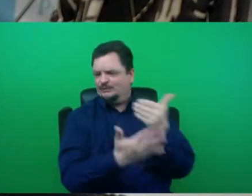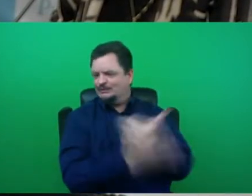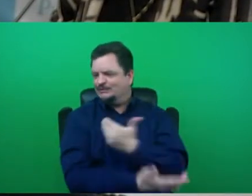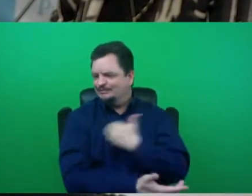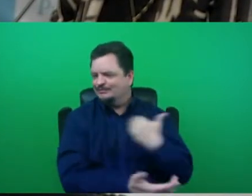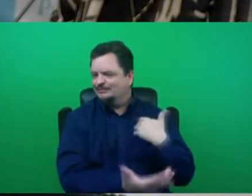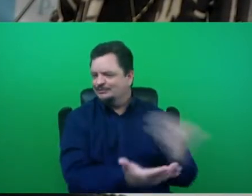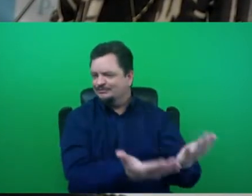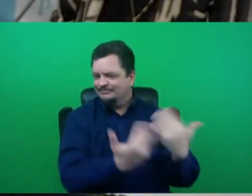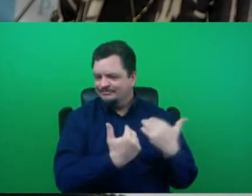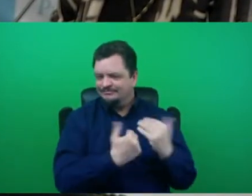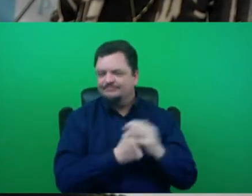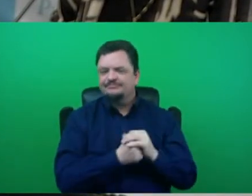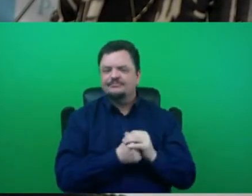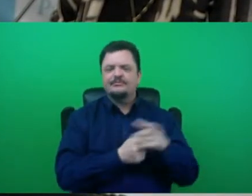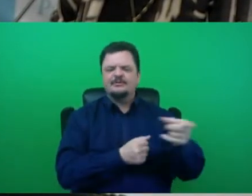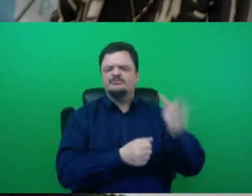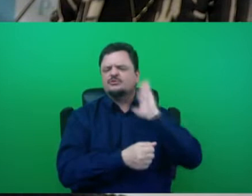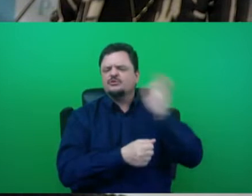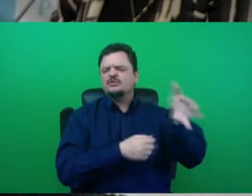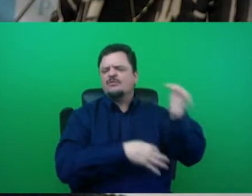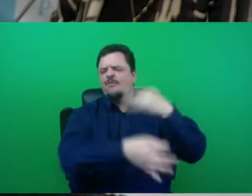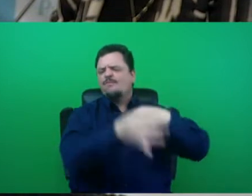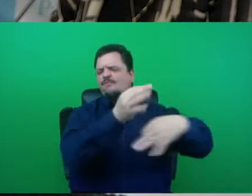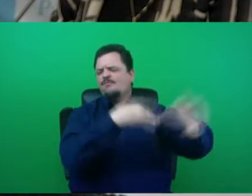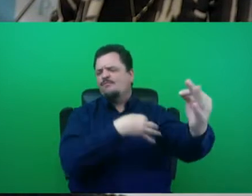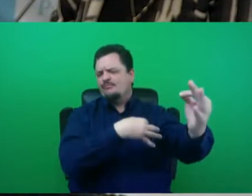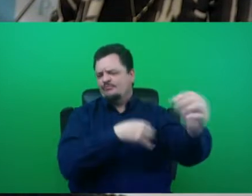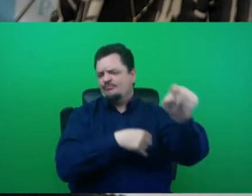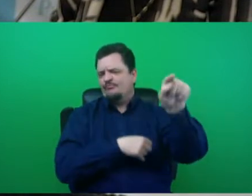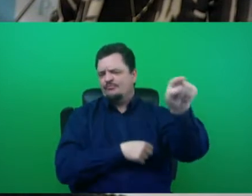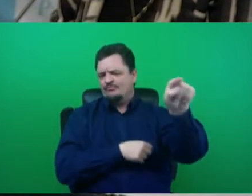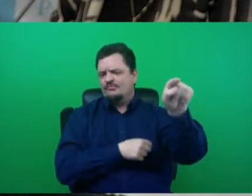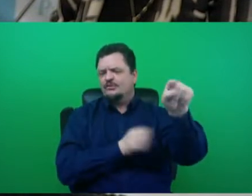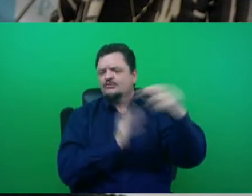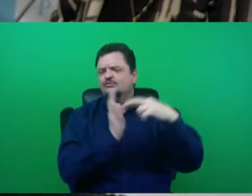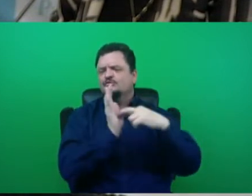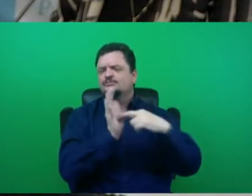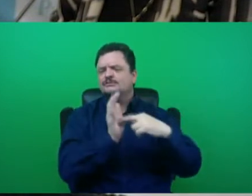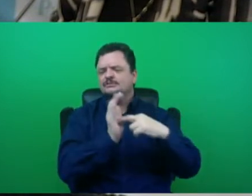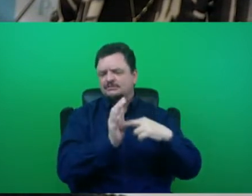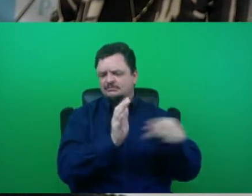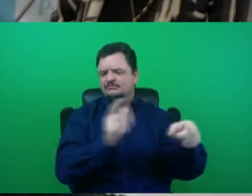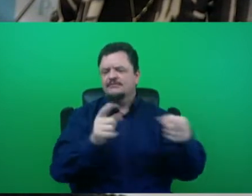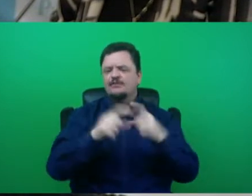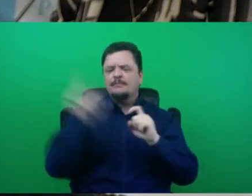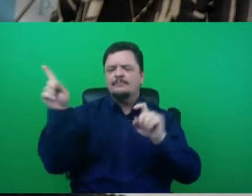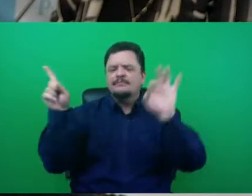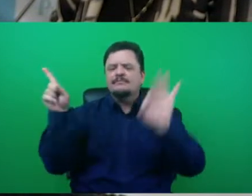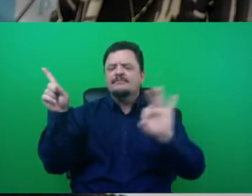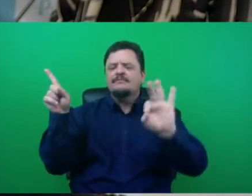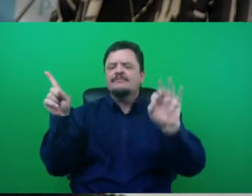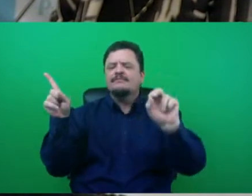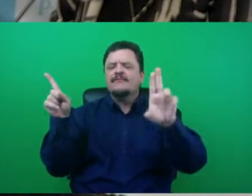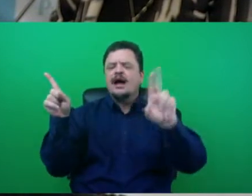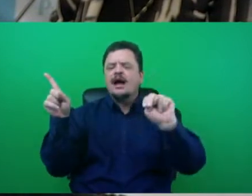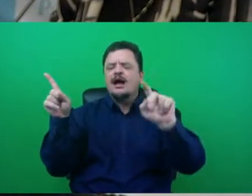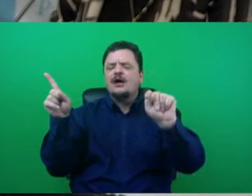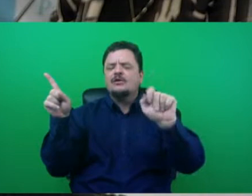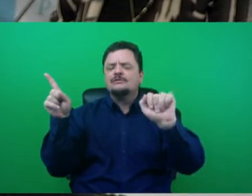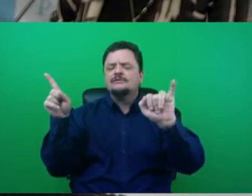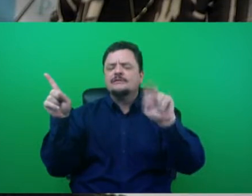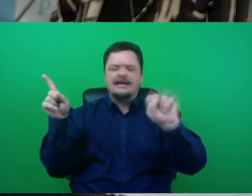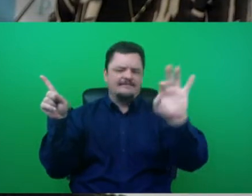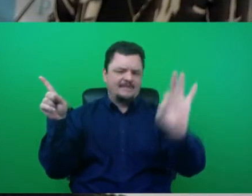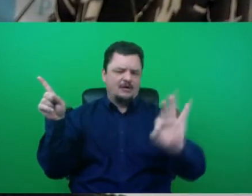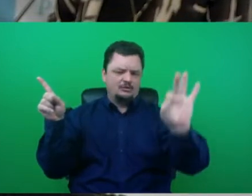representative from Fountain. That was Sam Geek. And so, Ron,